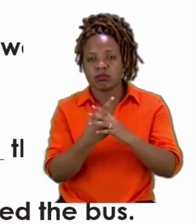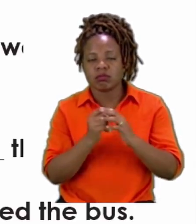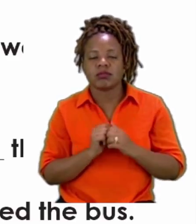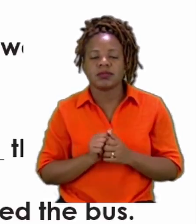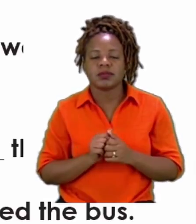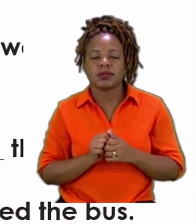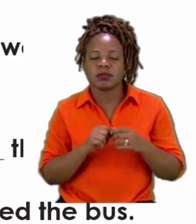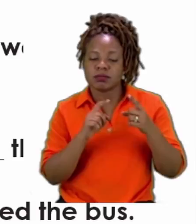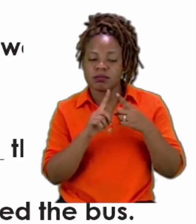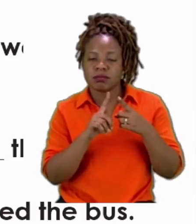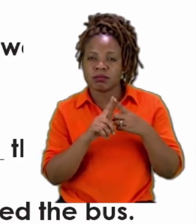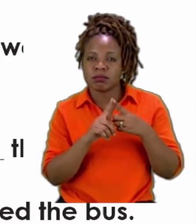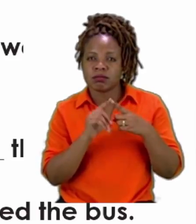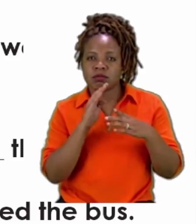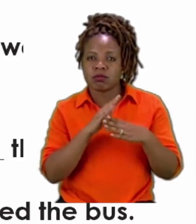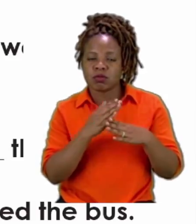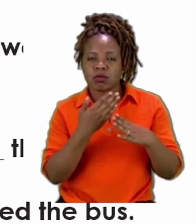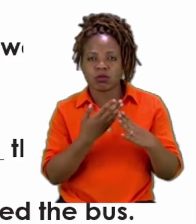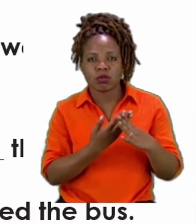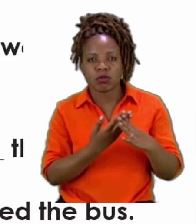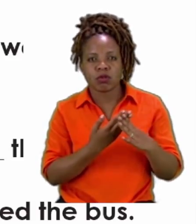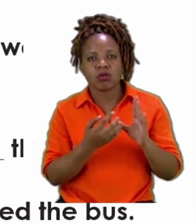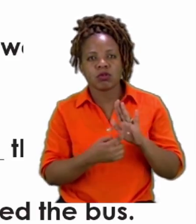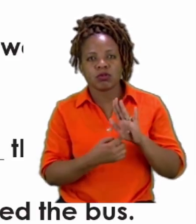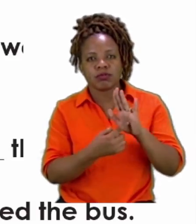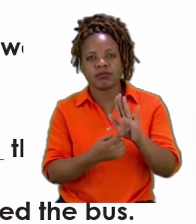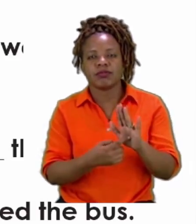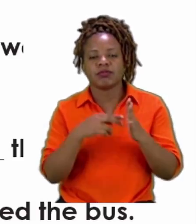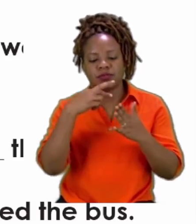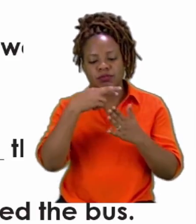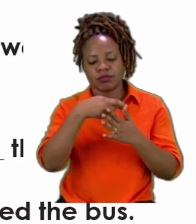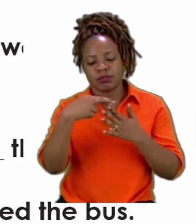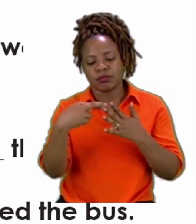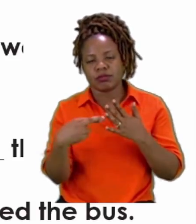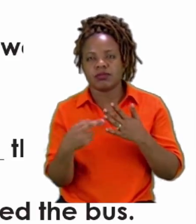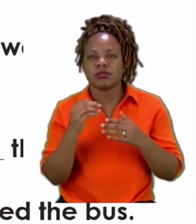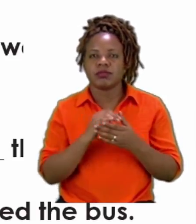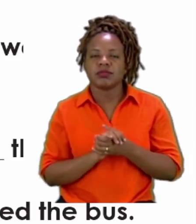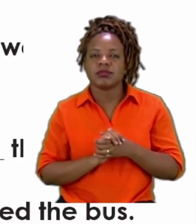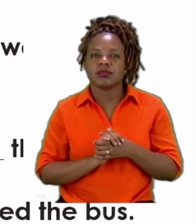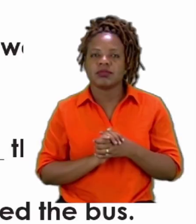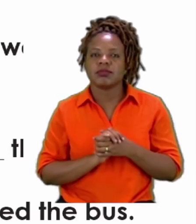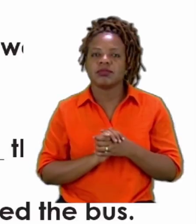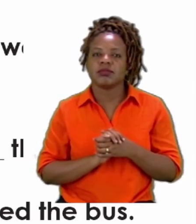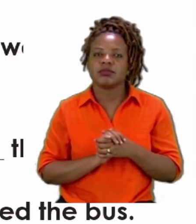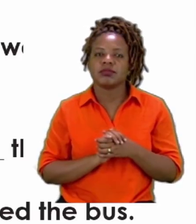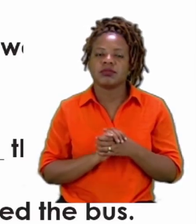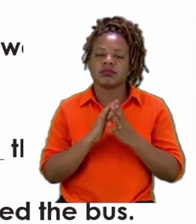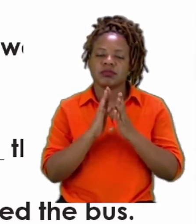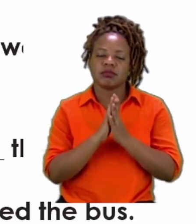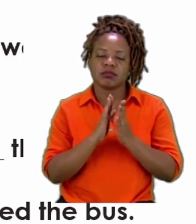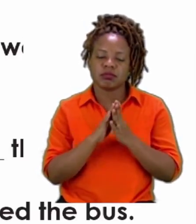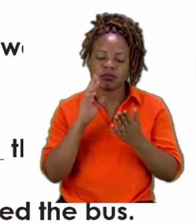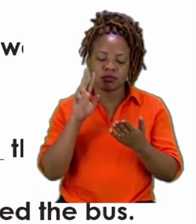use the word because when we are offering a reason. So please read the sentence again